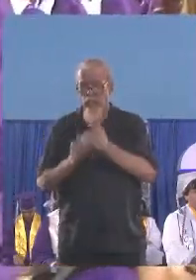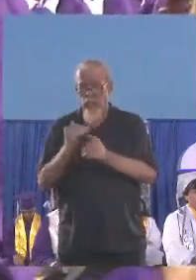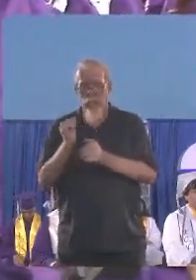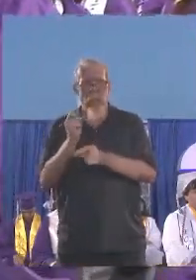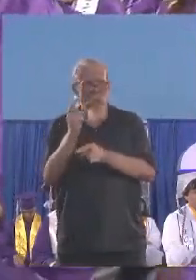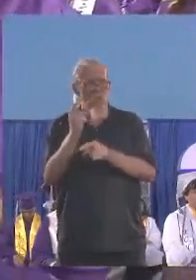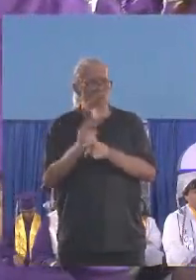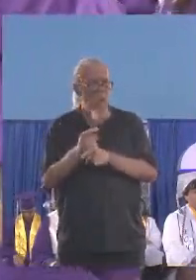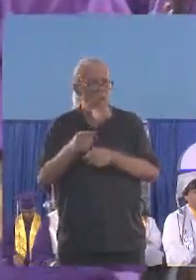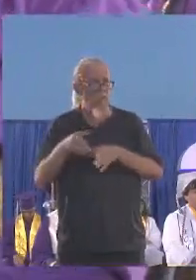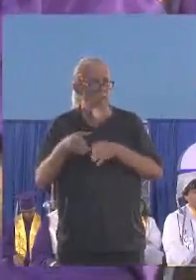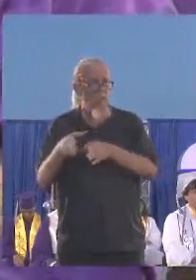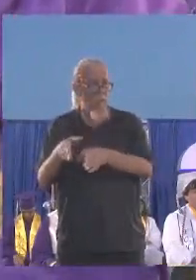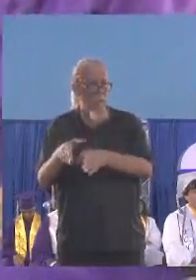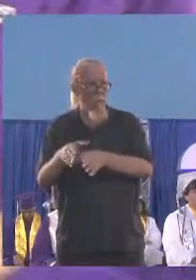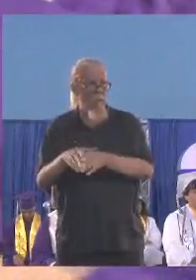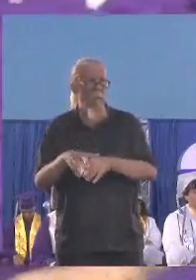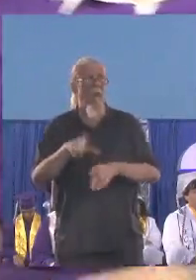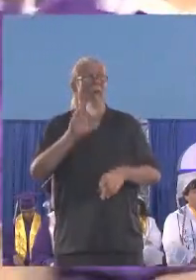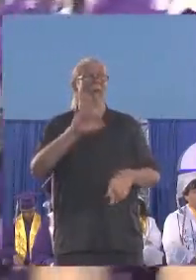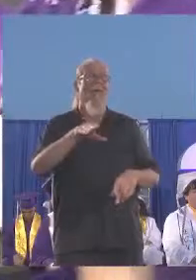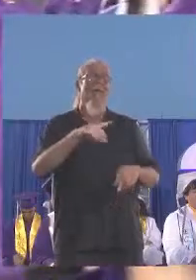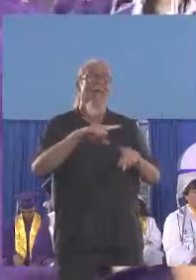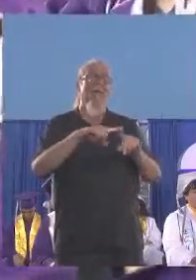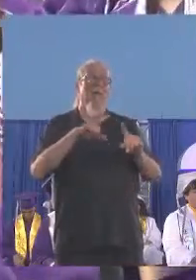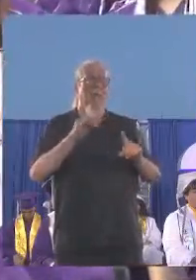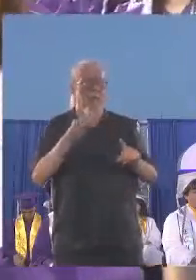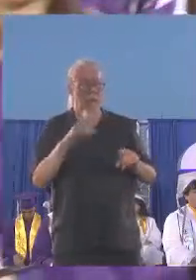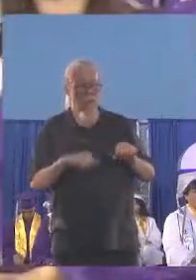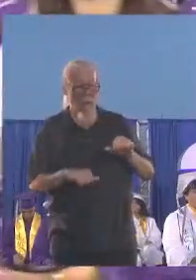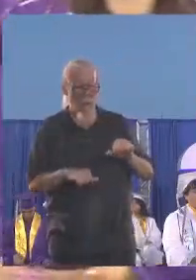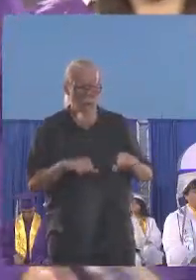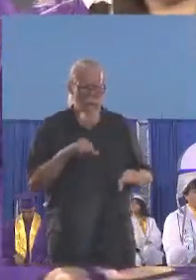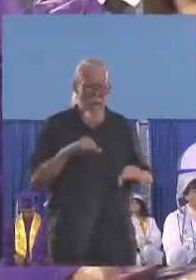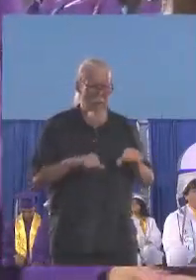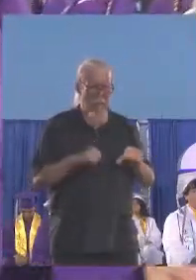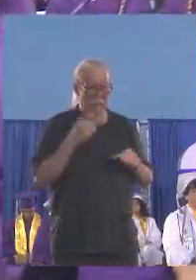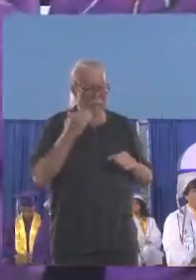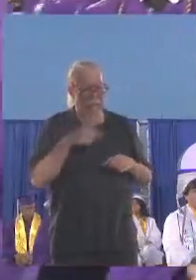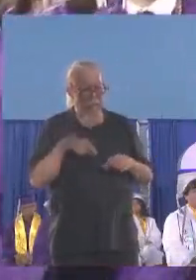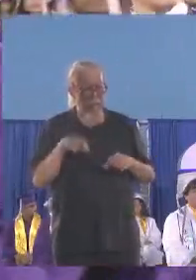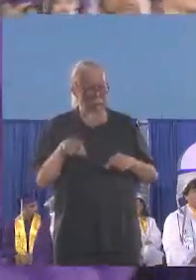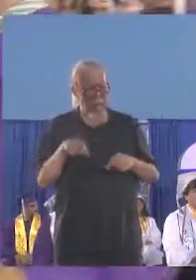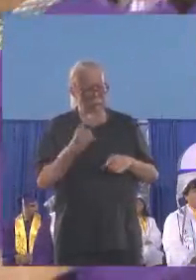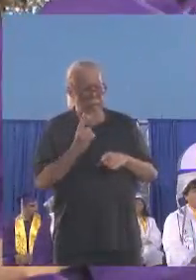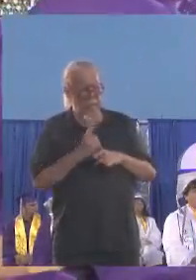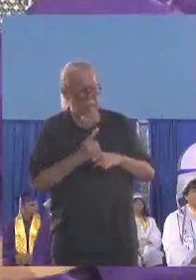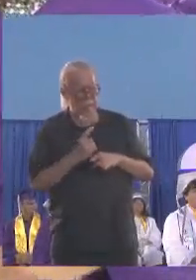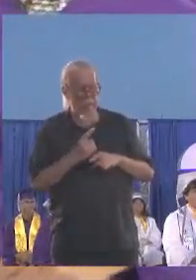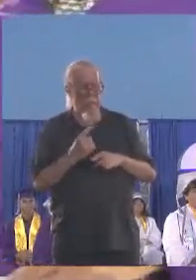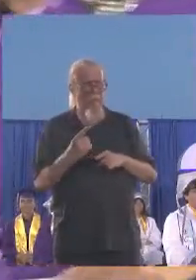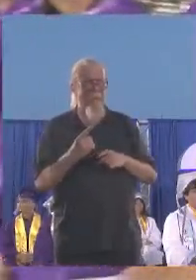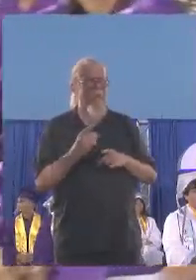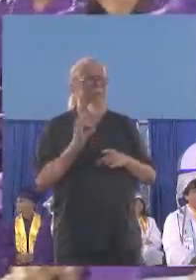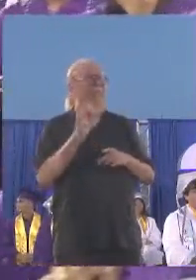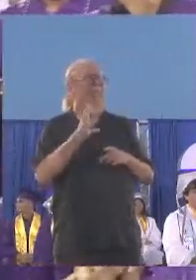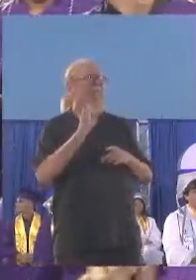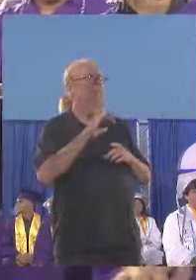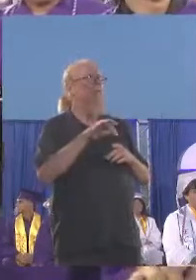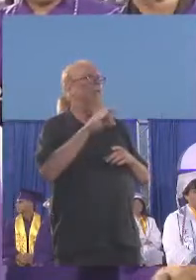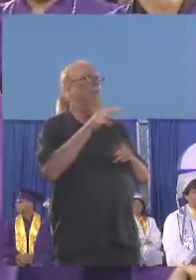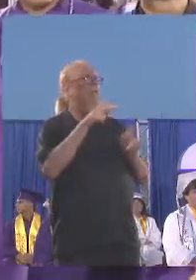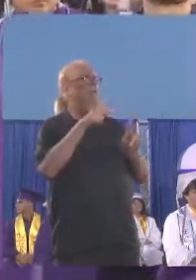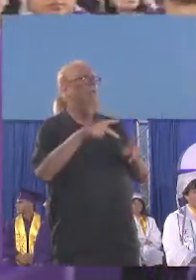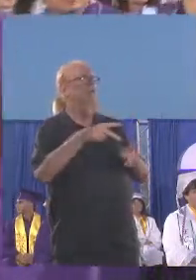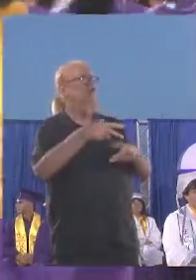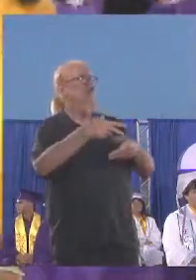path. Now, if you're a bit unsure of that path, then reach out to a trusted person to help you.